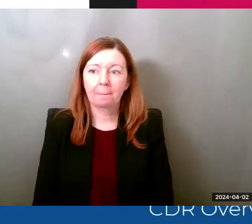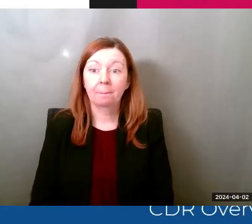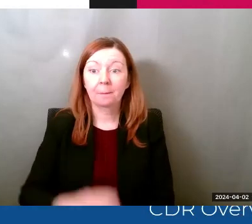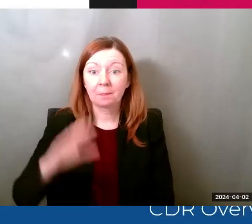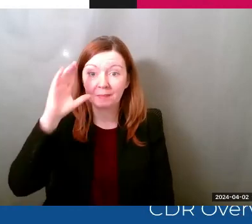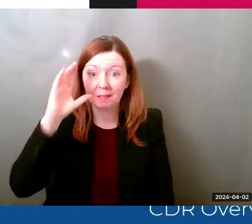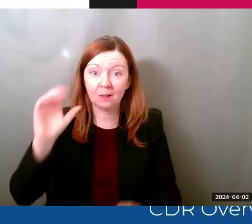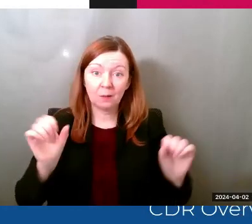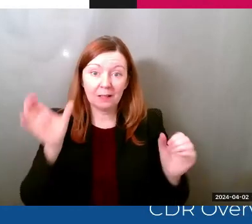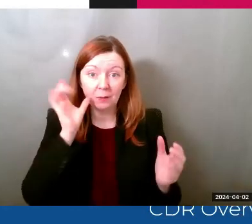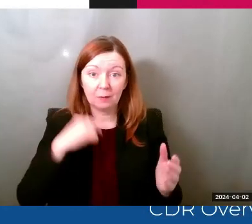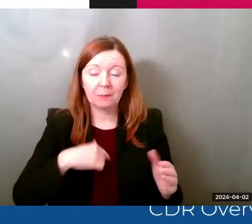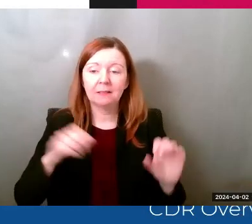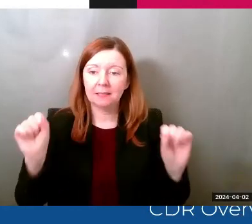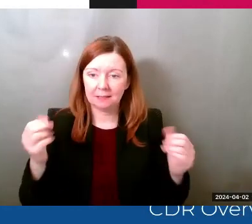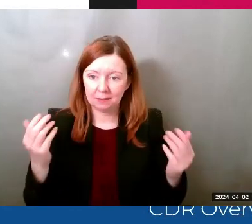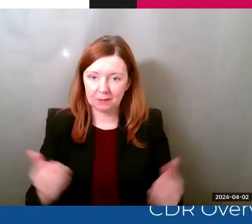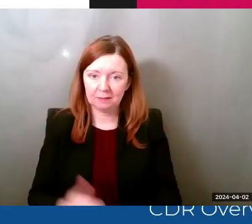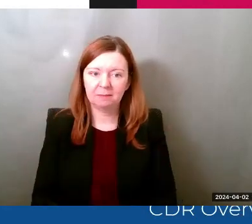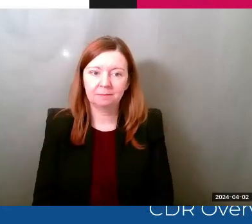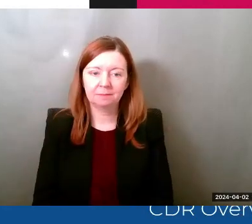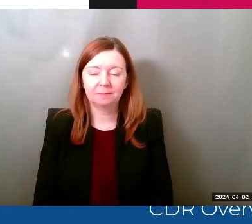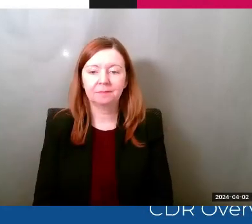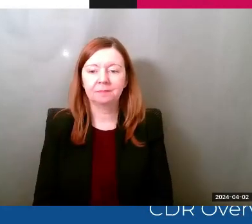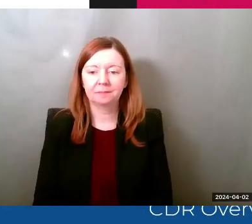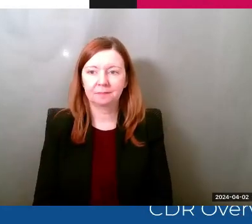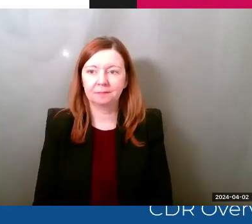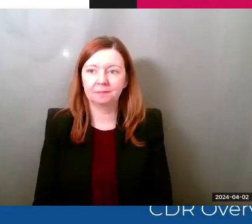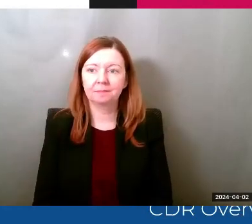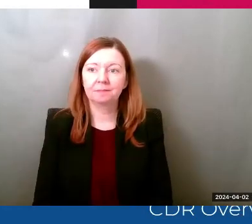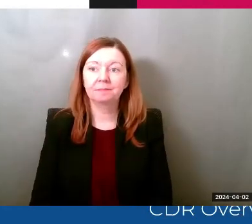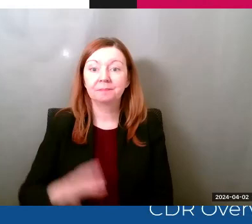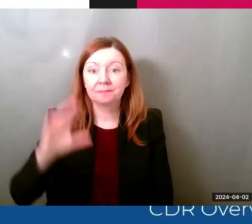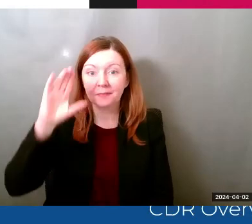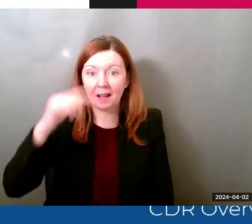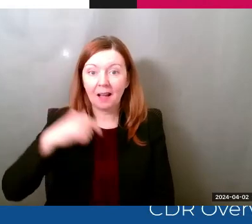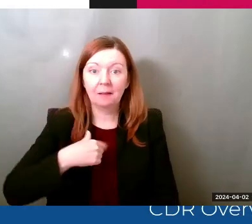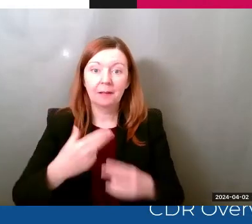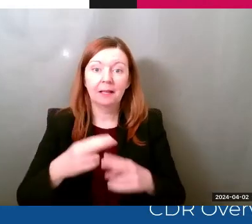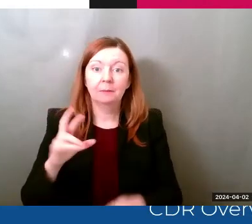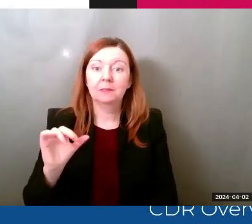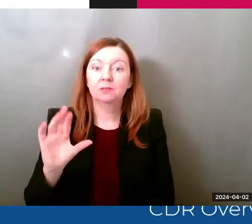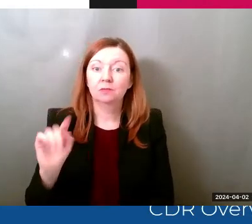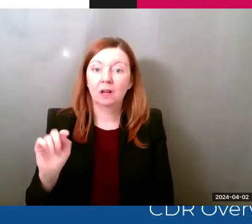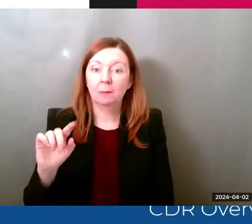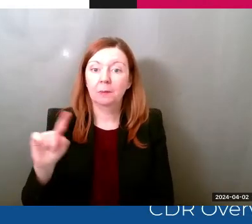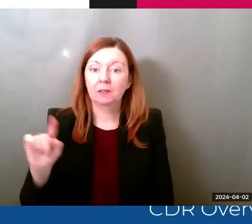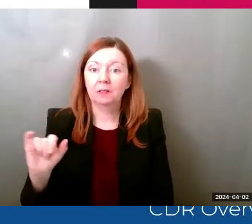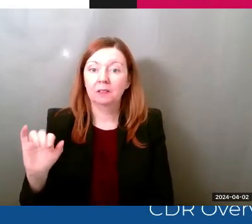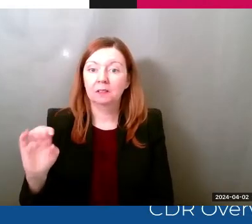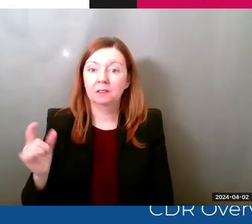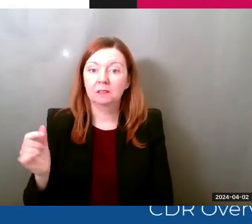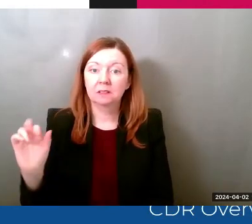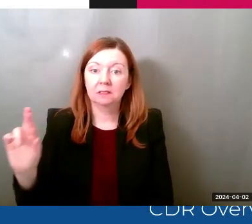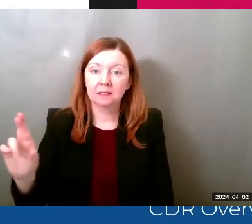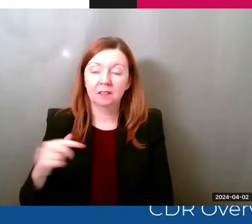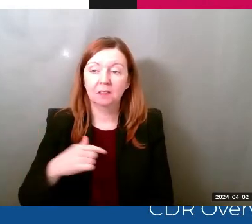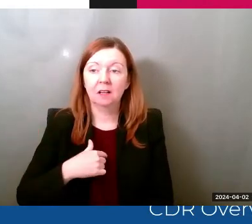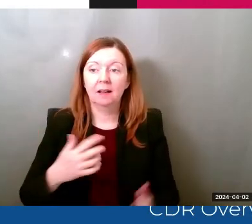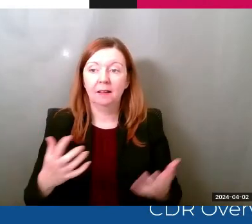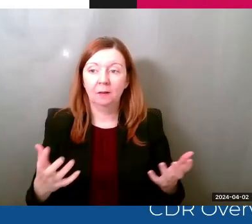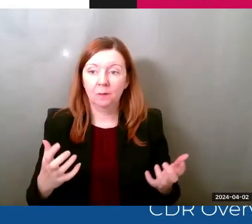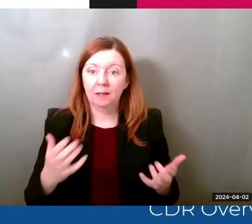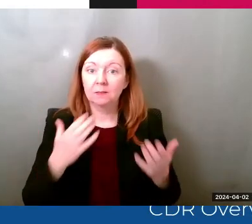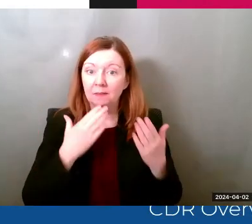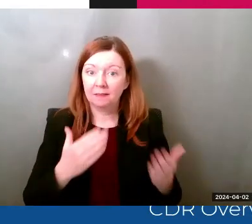Hello, can you hear me? Yes. Please state your name for the record. Hi, my name is Robert Ziegler. I just wanted